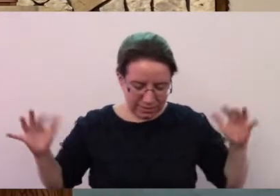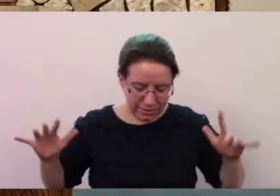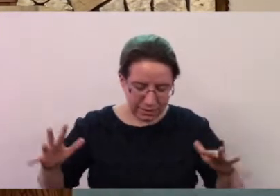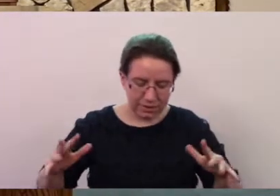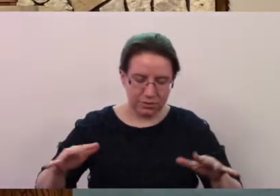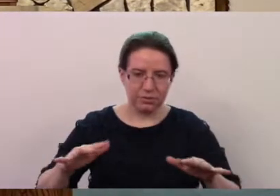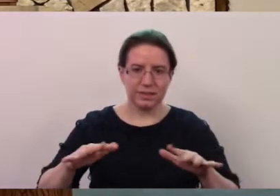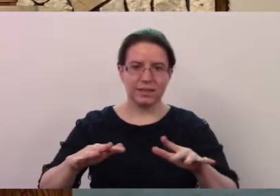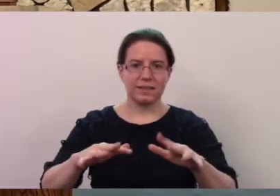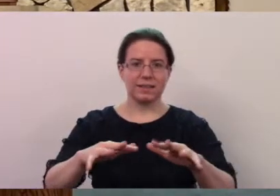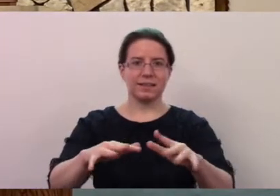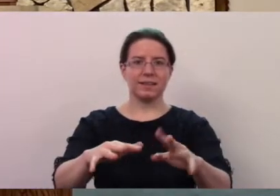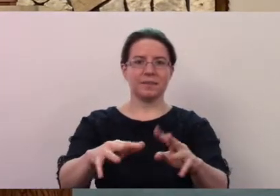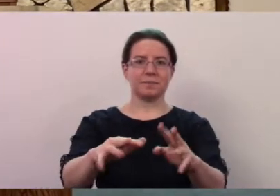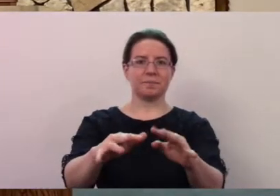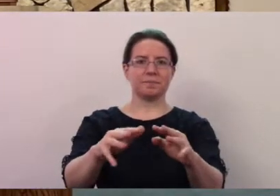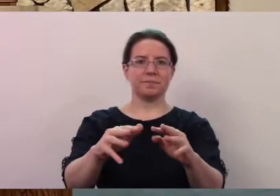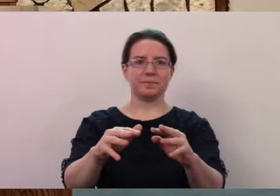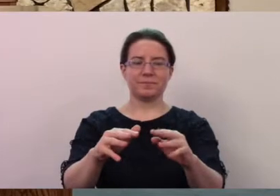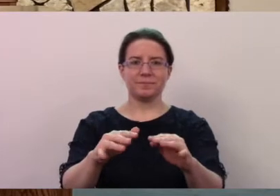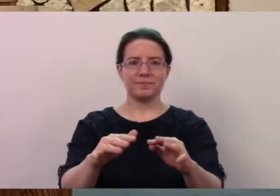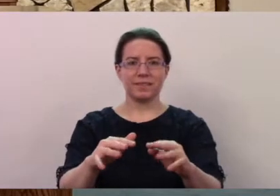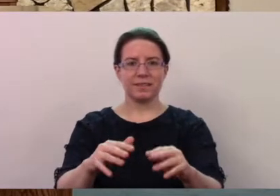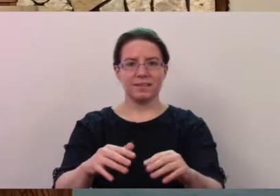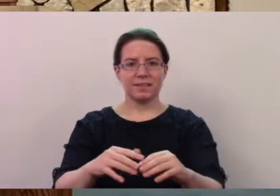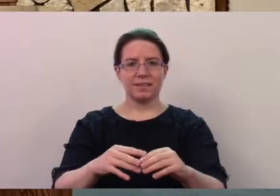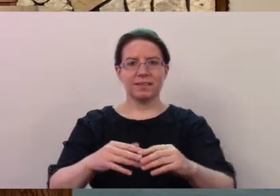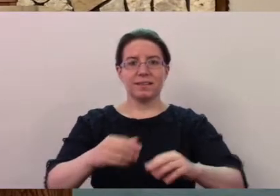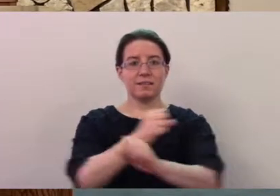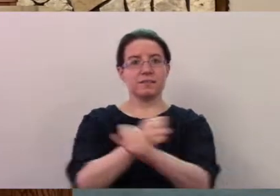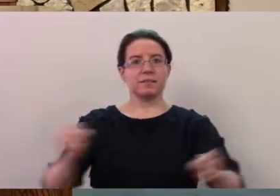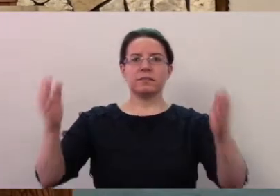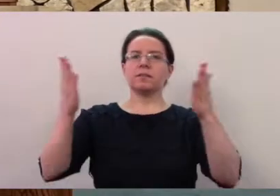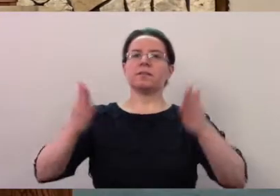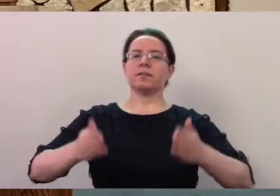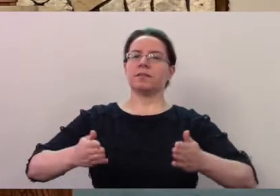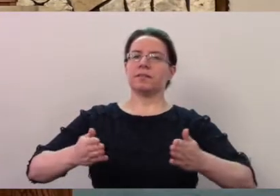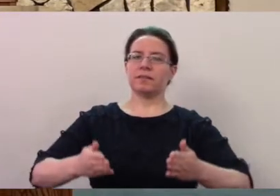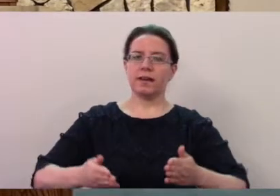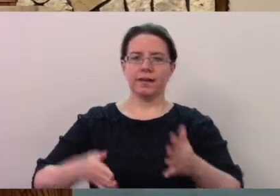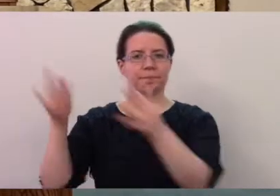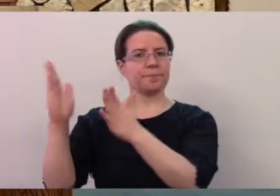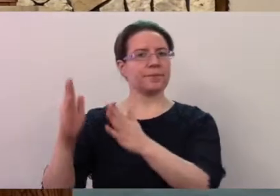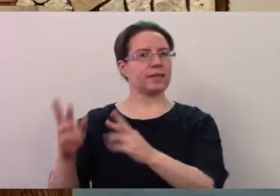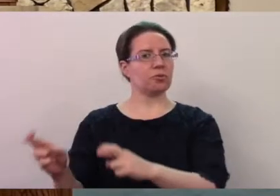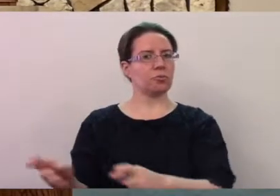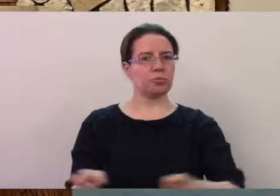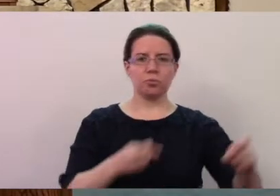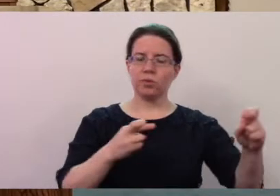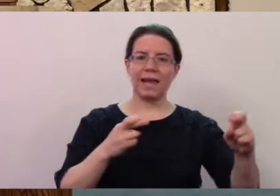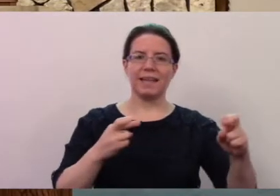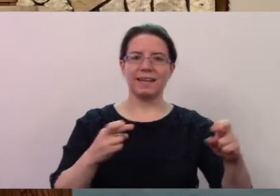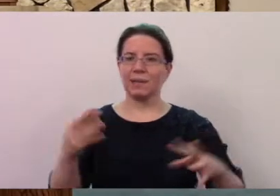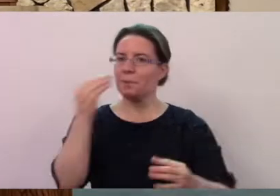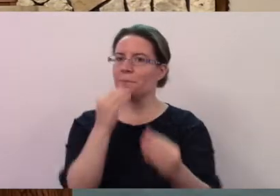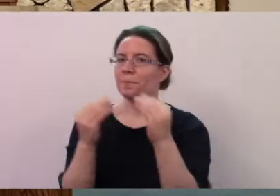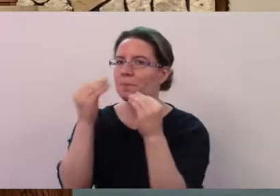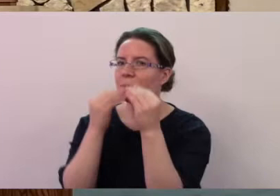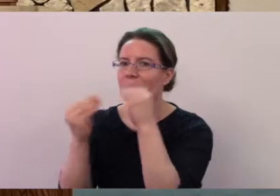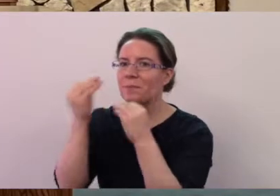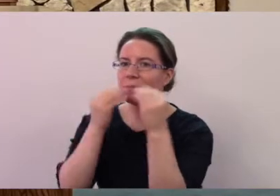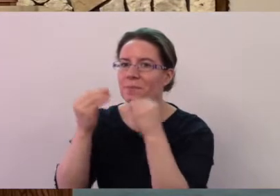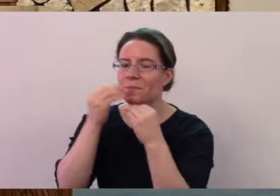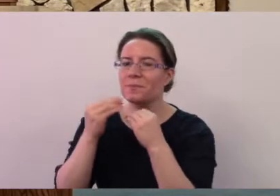in. Hallelujah. Then the Savior will give orders to prepare the banquet board room when